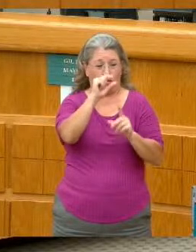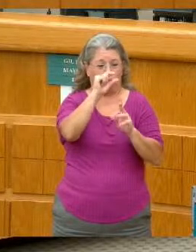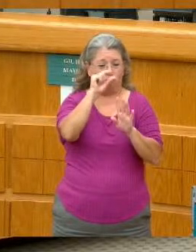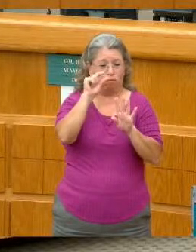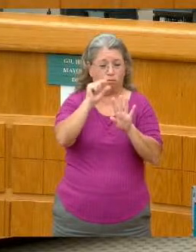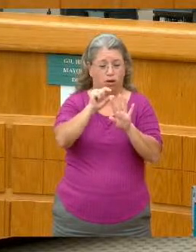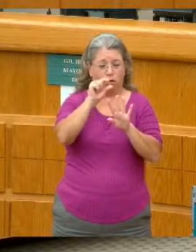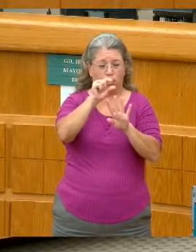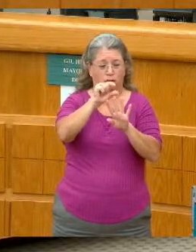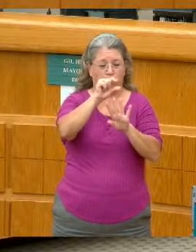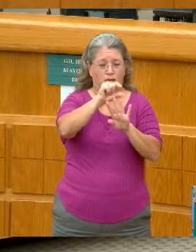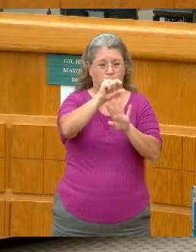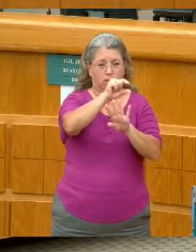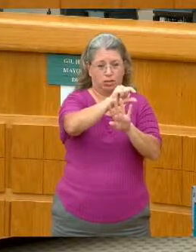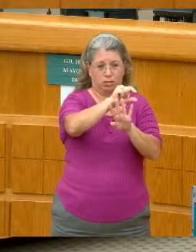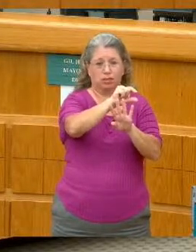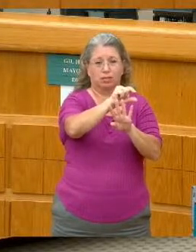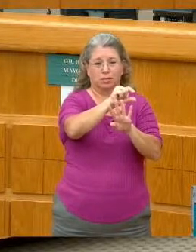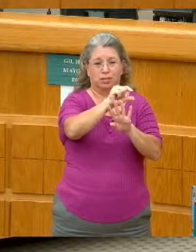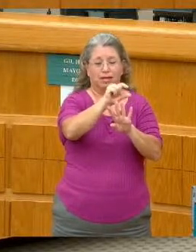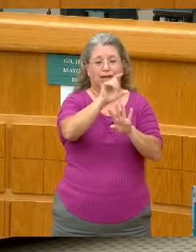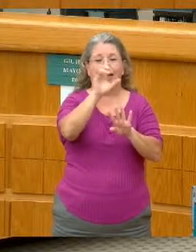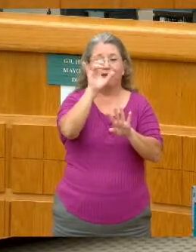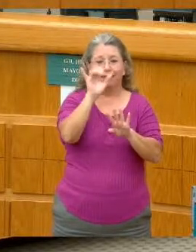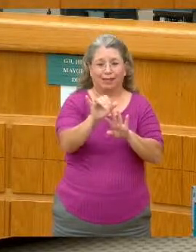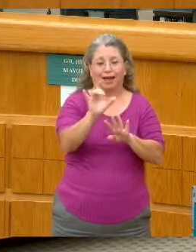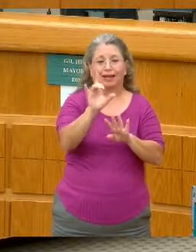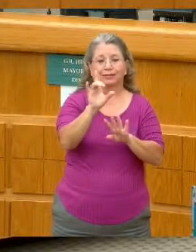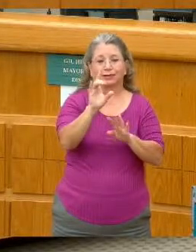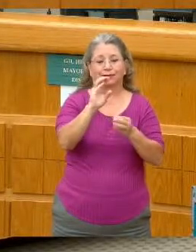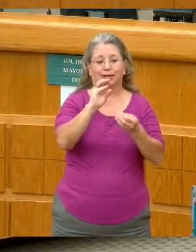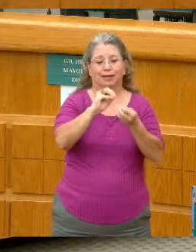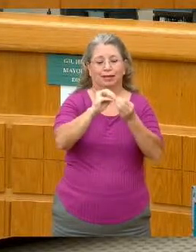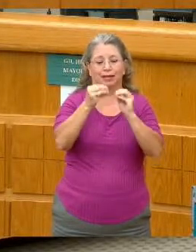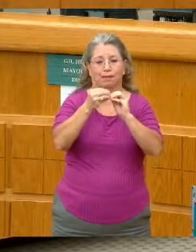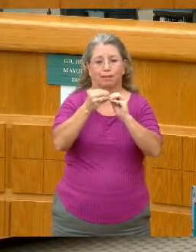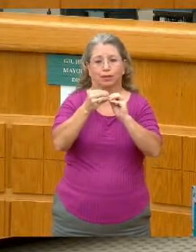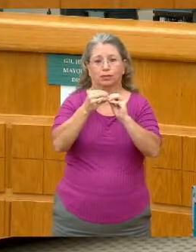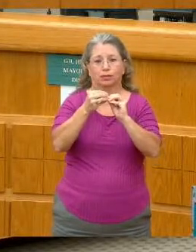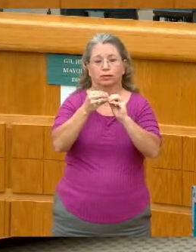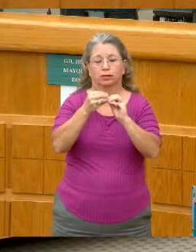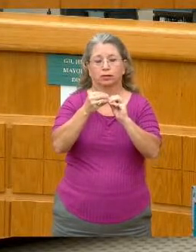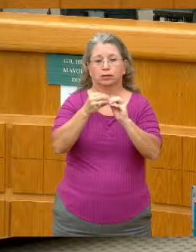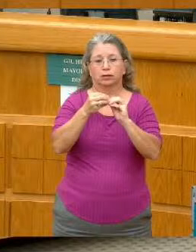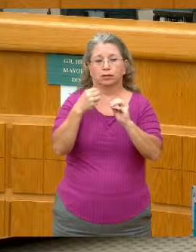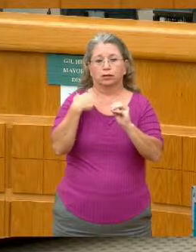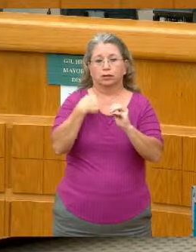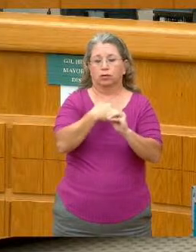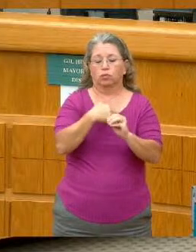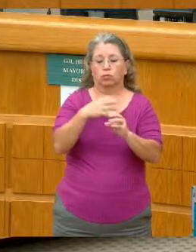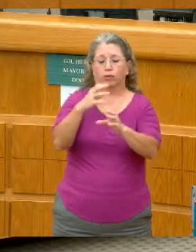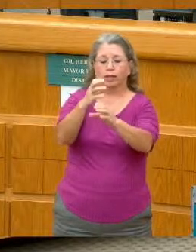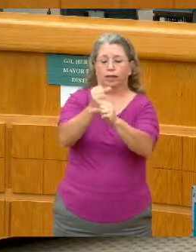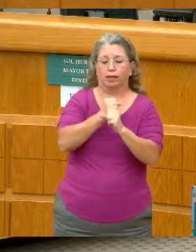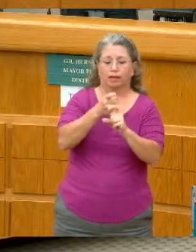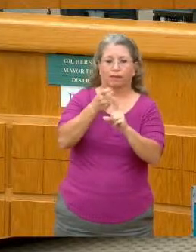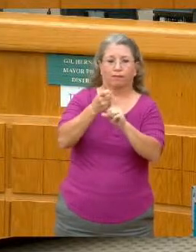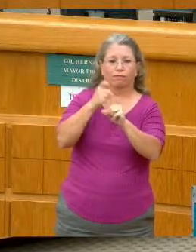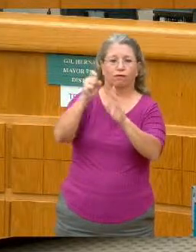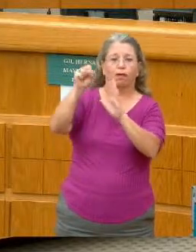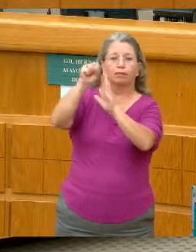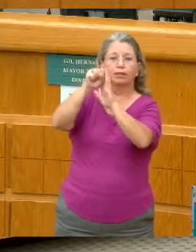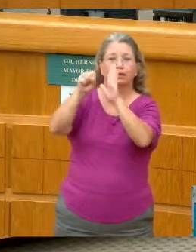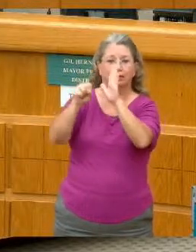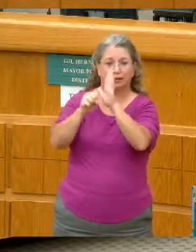bars on top of the blue bars, are the data sets that we're getting in these 6 events, distributed back